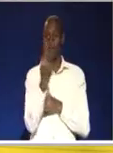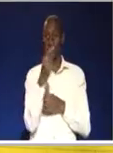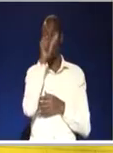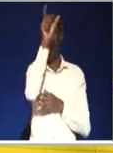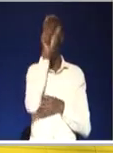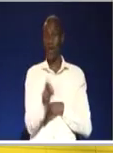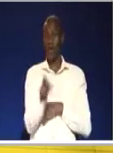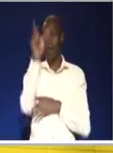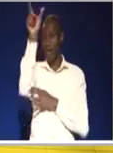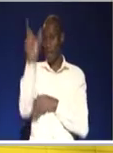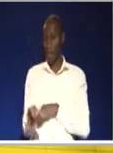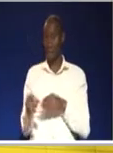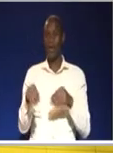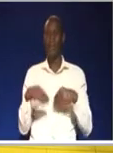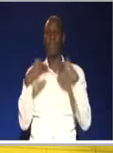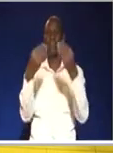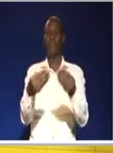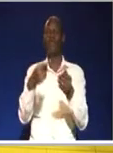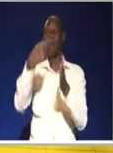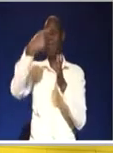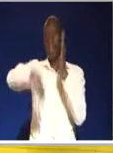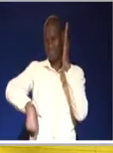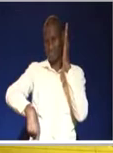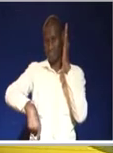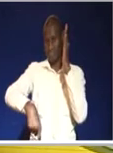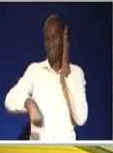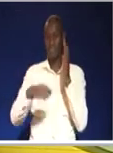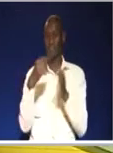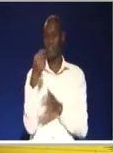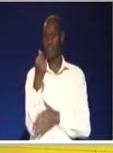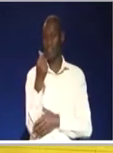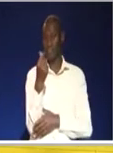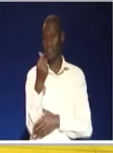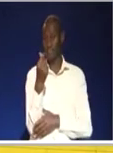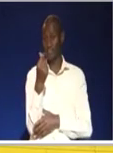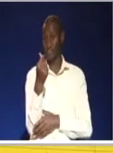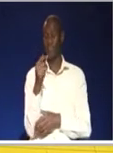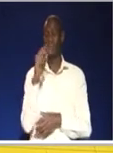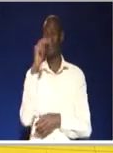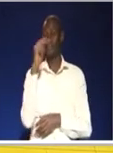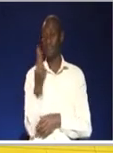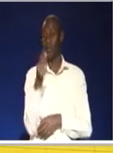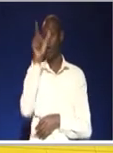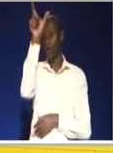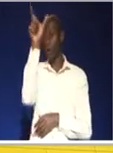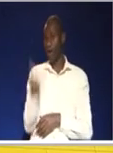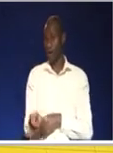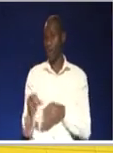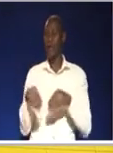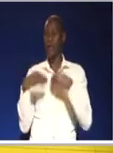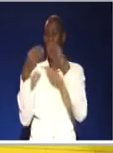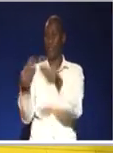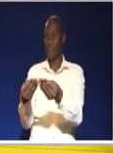column gives us the price in shillings. The second column gives